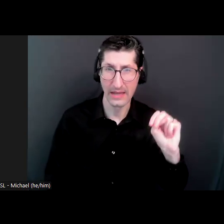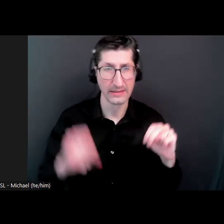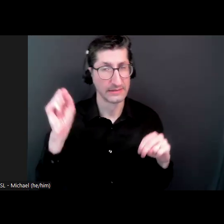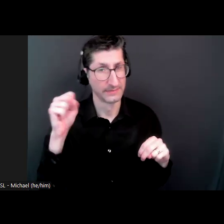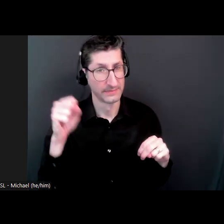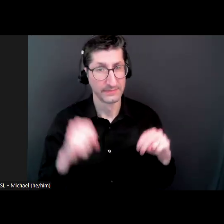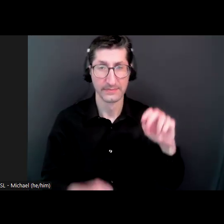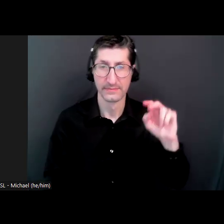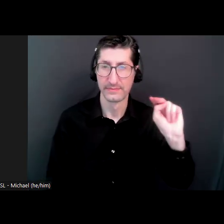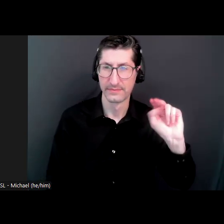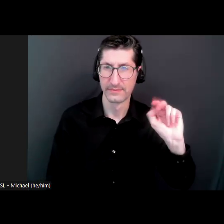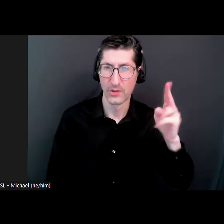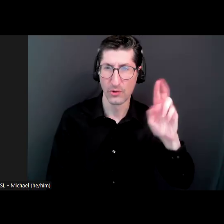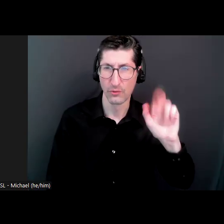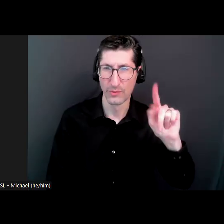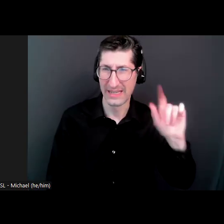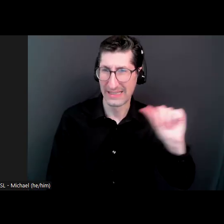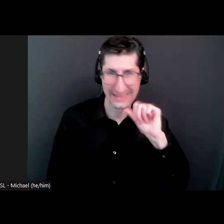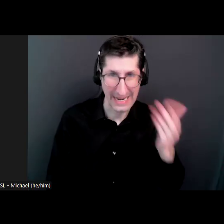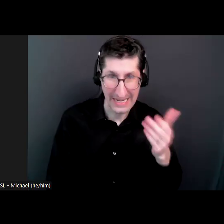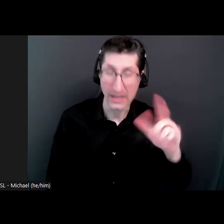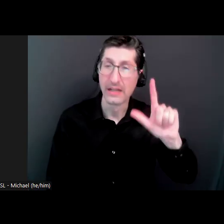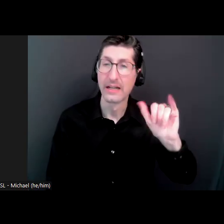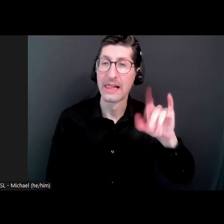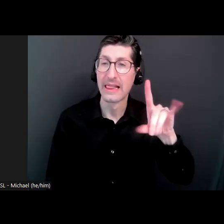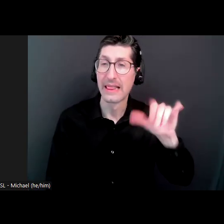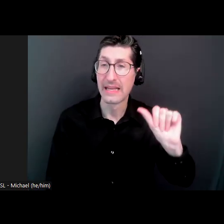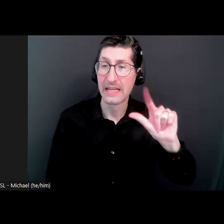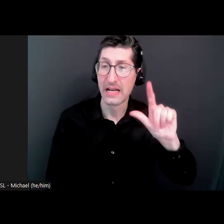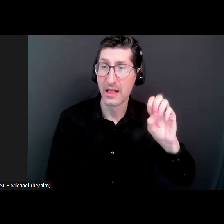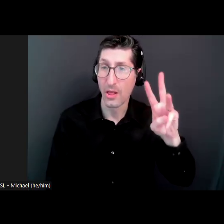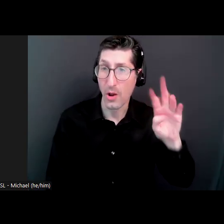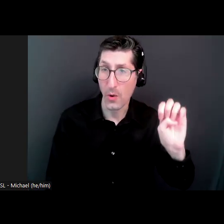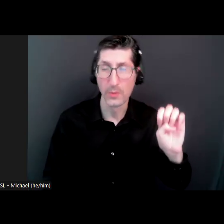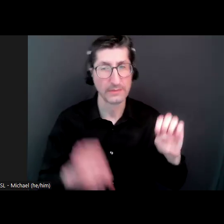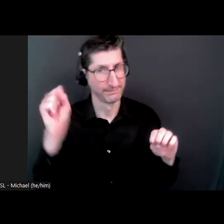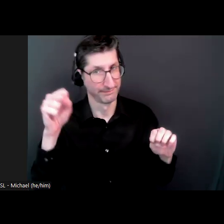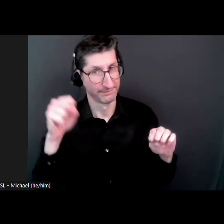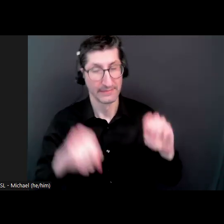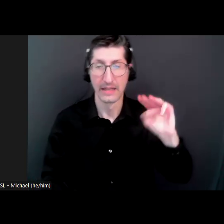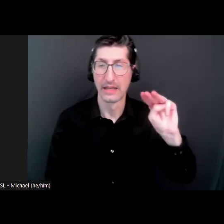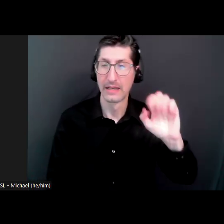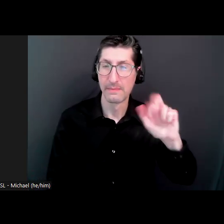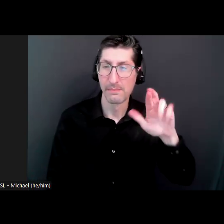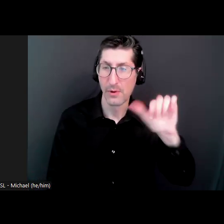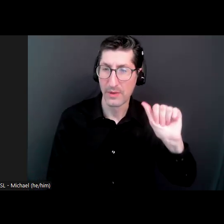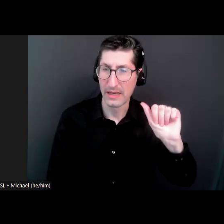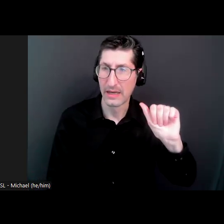Namrita Kapoor is not here. Lydia Lowe. Yes. Maria Belen.